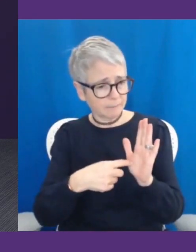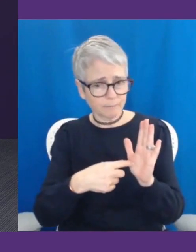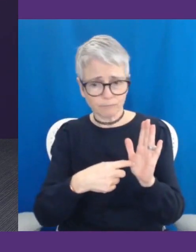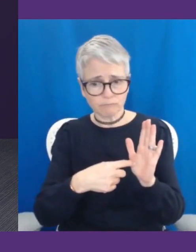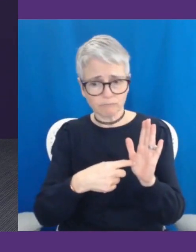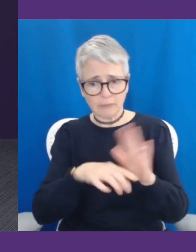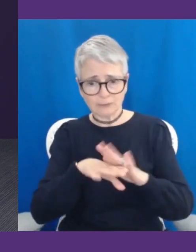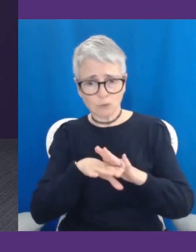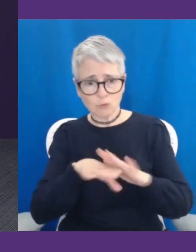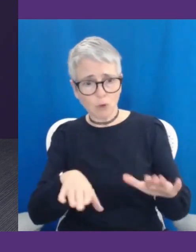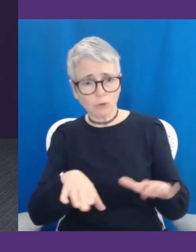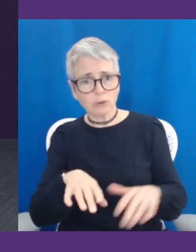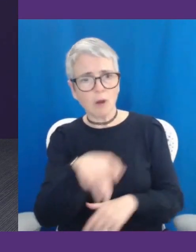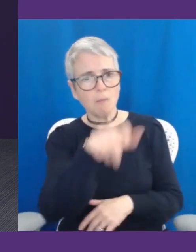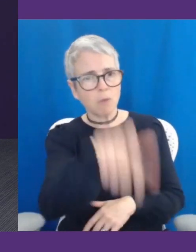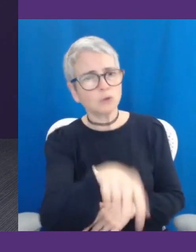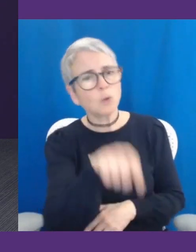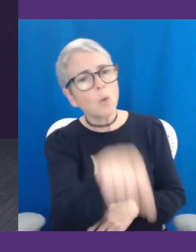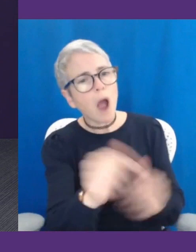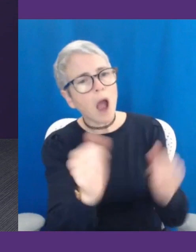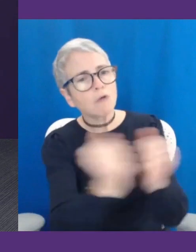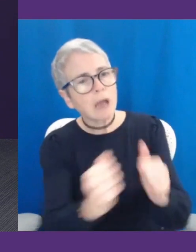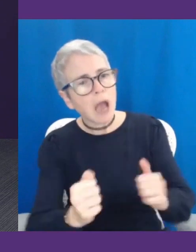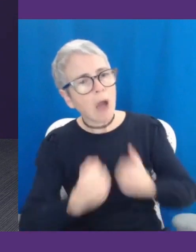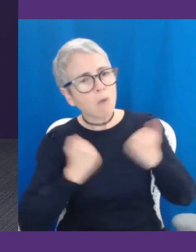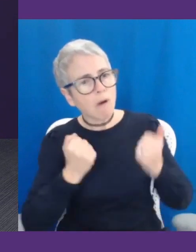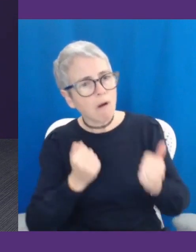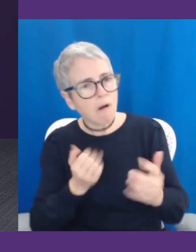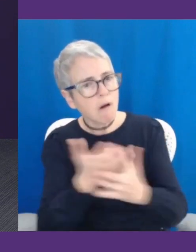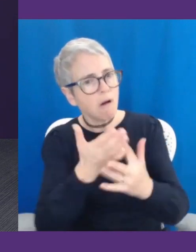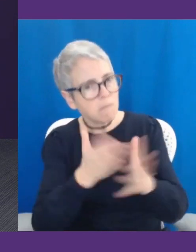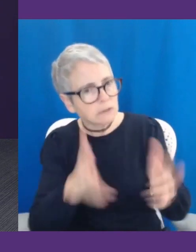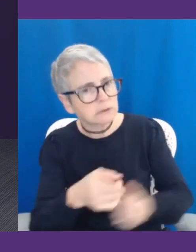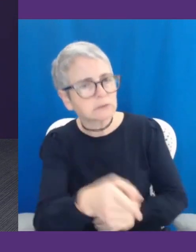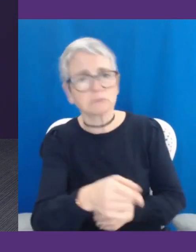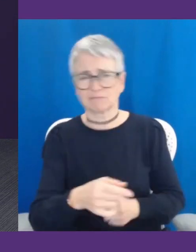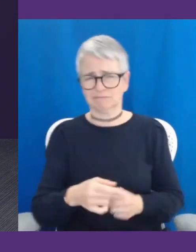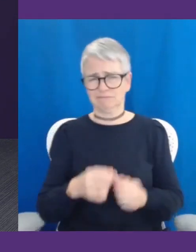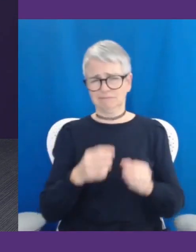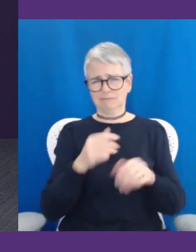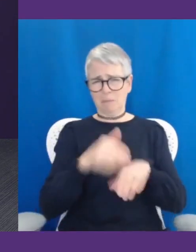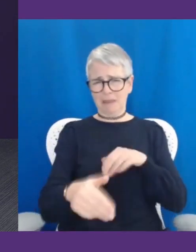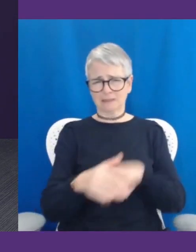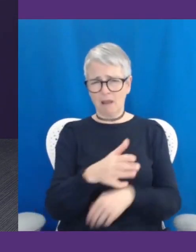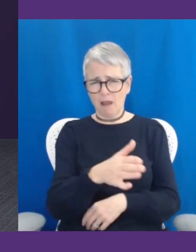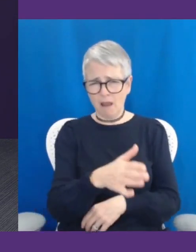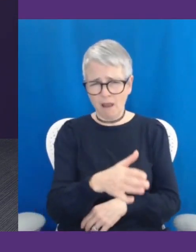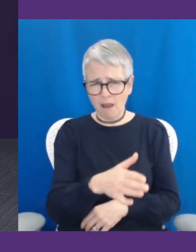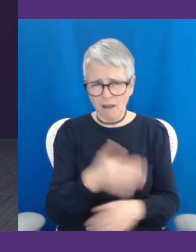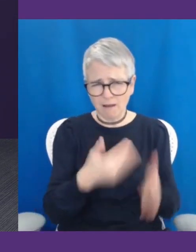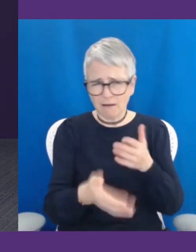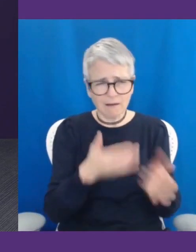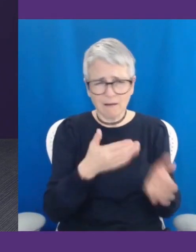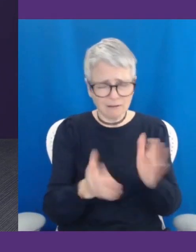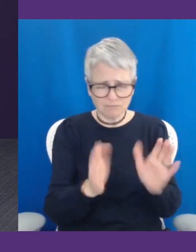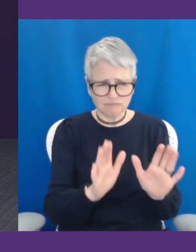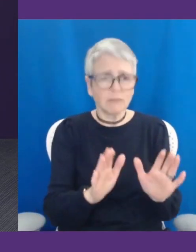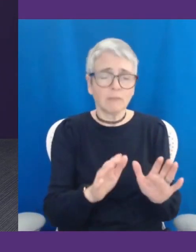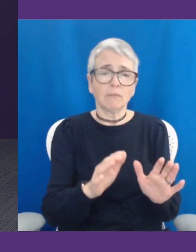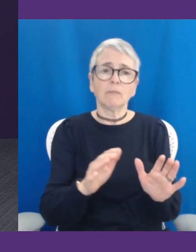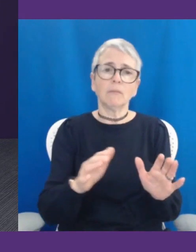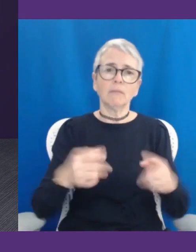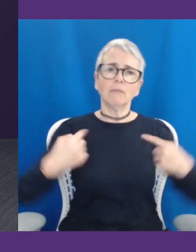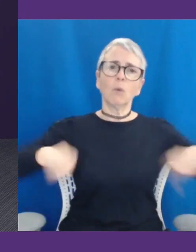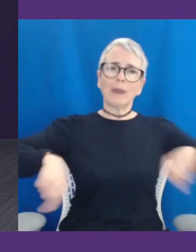of digital accessibility? It doesn't matter. That conversation is beyond us. This is just simply how we do business. We will be accessible. Otherwise,